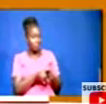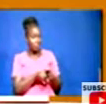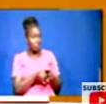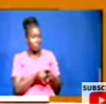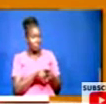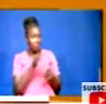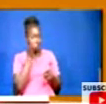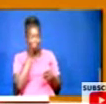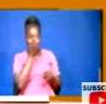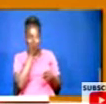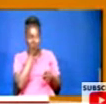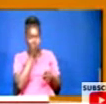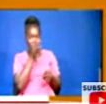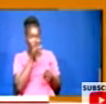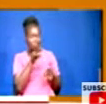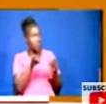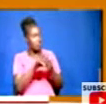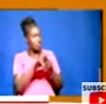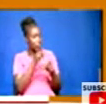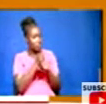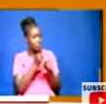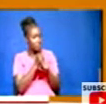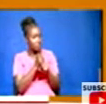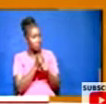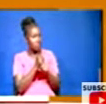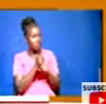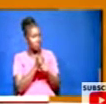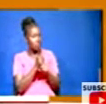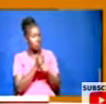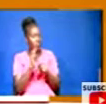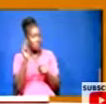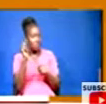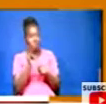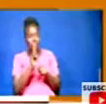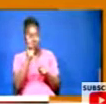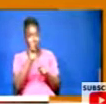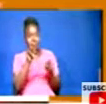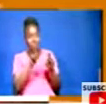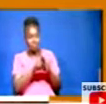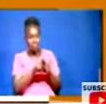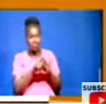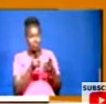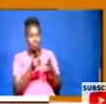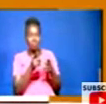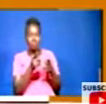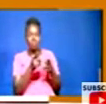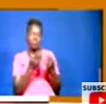Mwai Kibaki took over, he did the same. President Kenyatta did the same, you know, junior. And